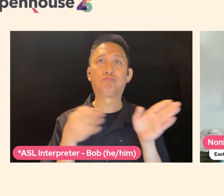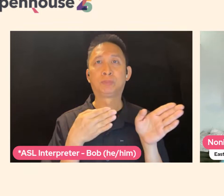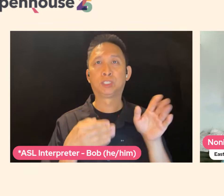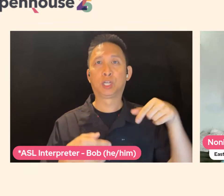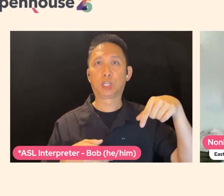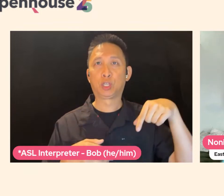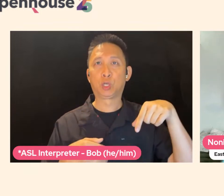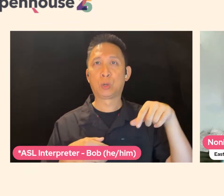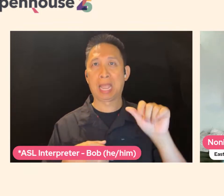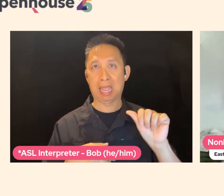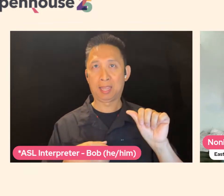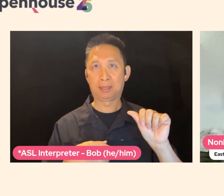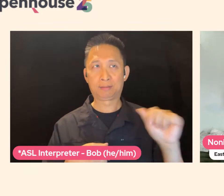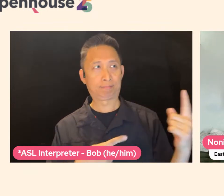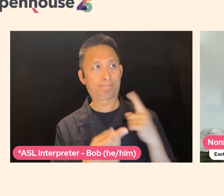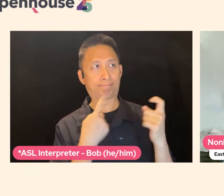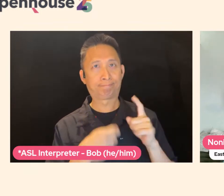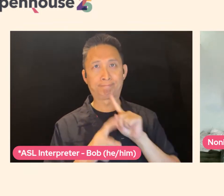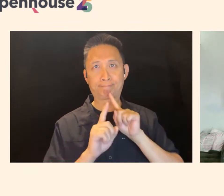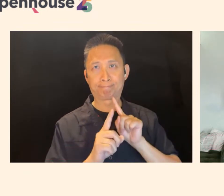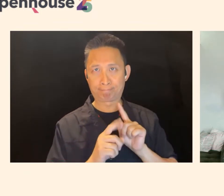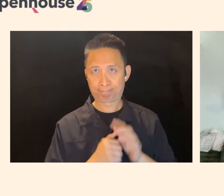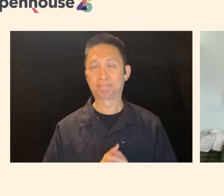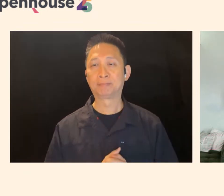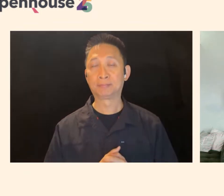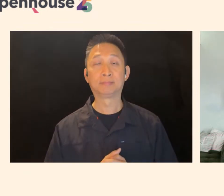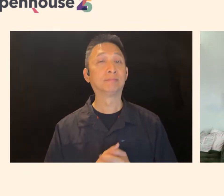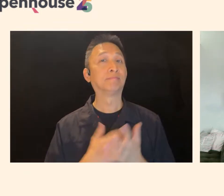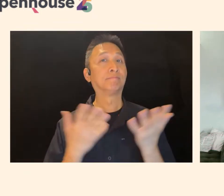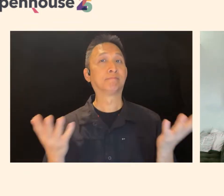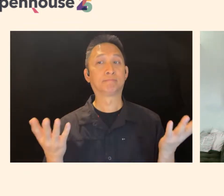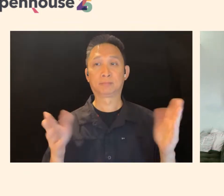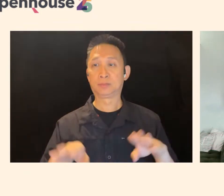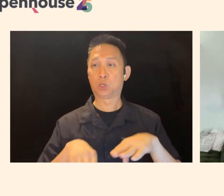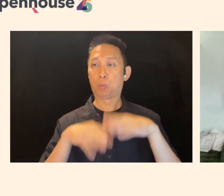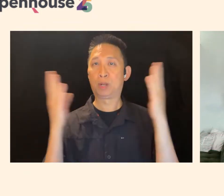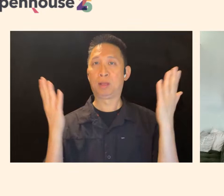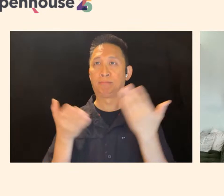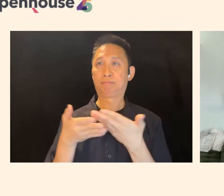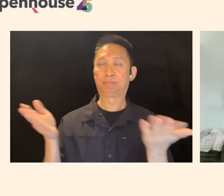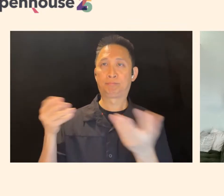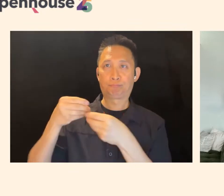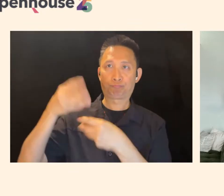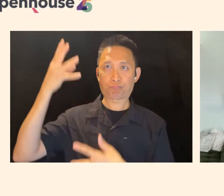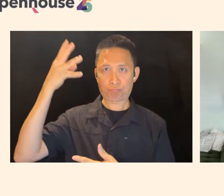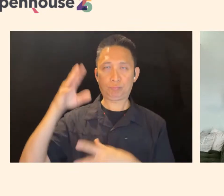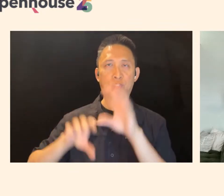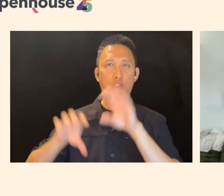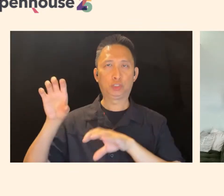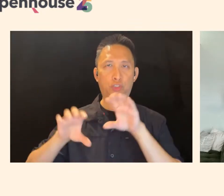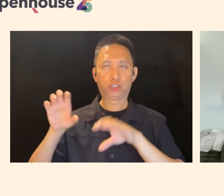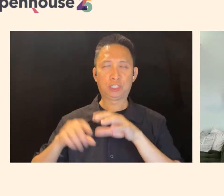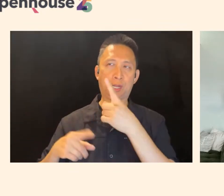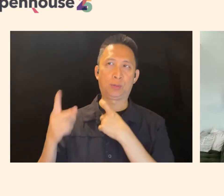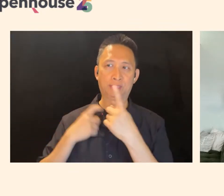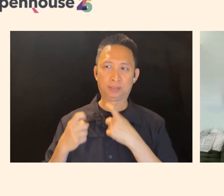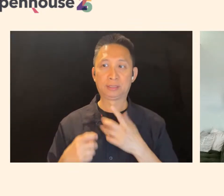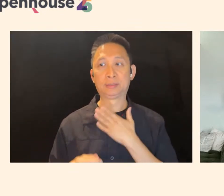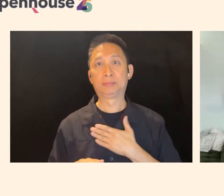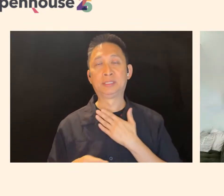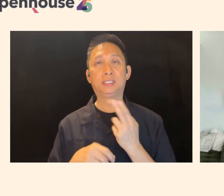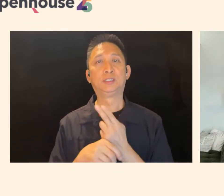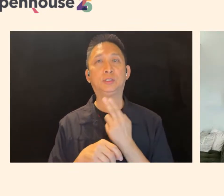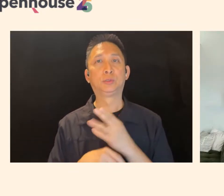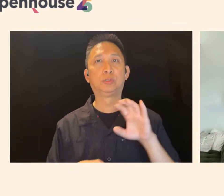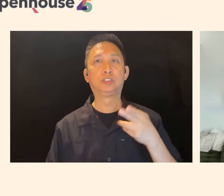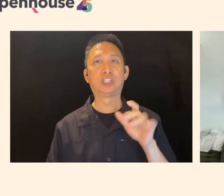And so I do want to open up that floor to questions for Noni. You can please utilize the chat